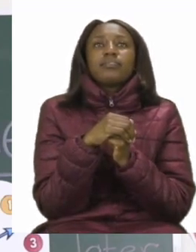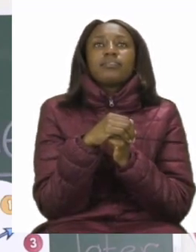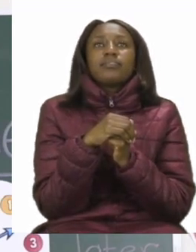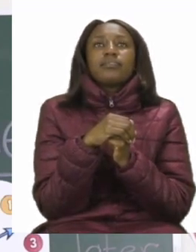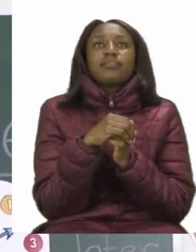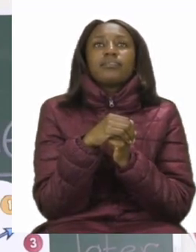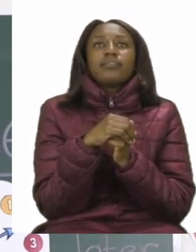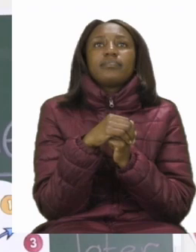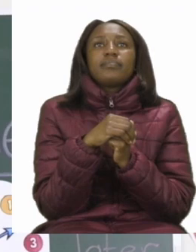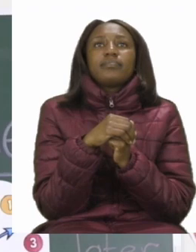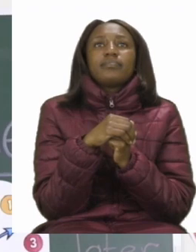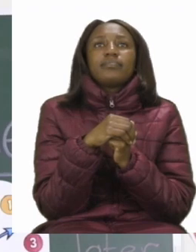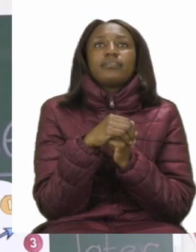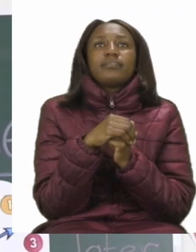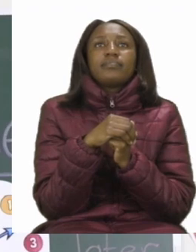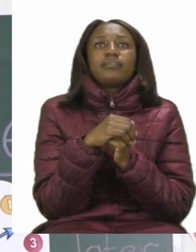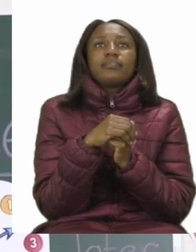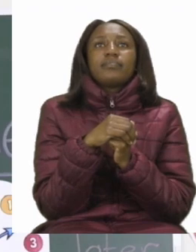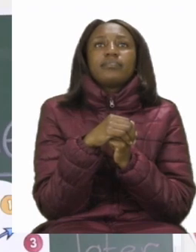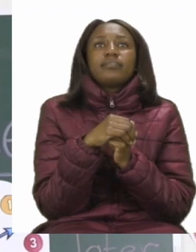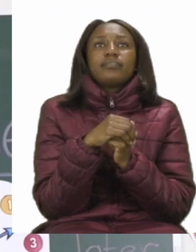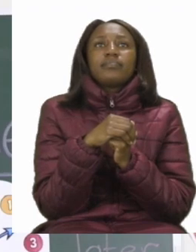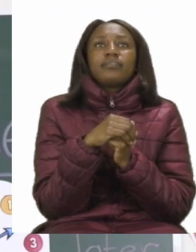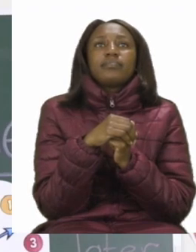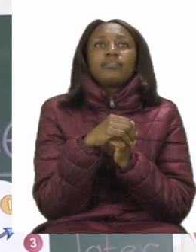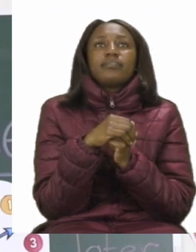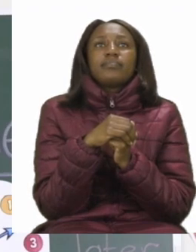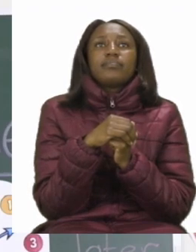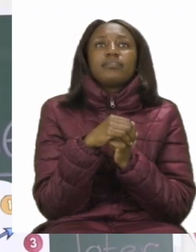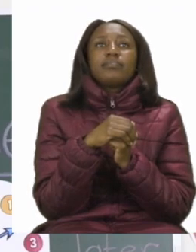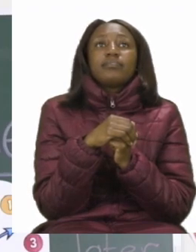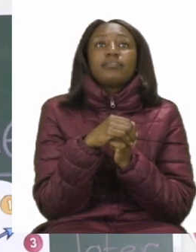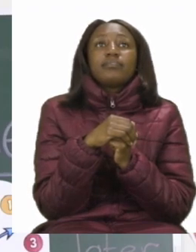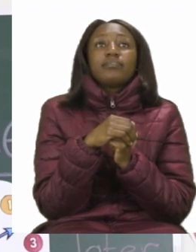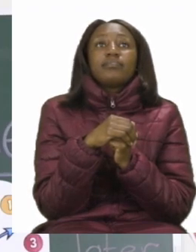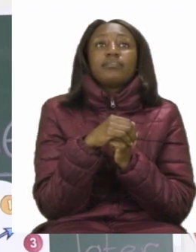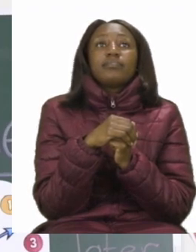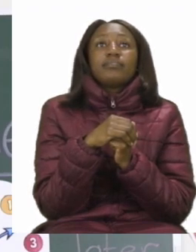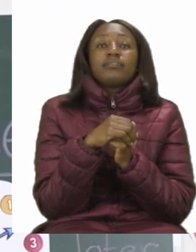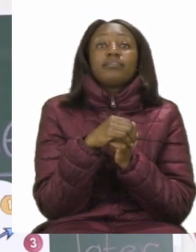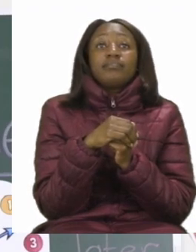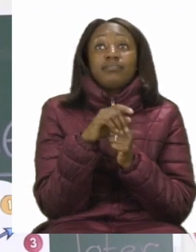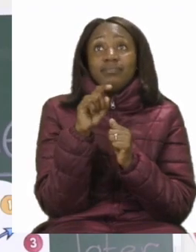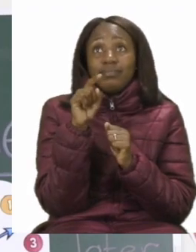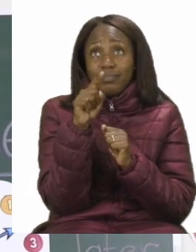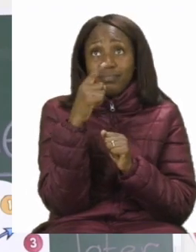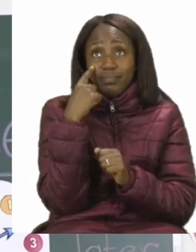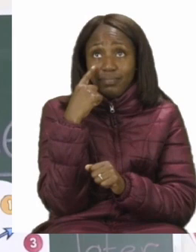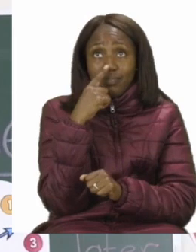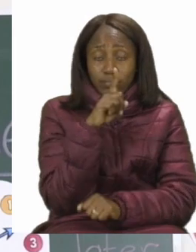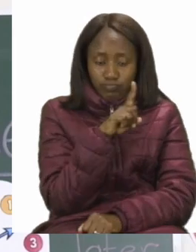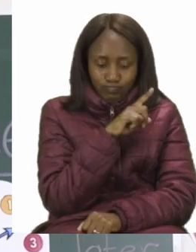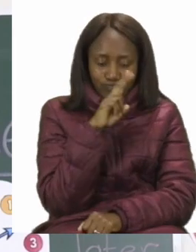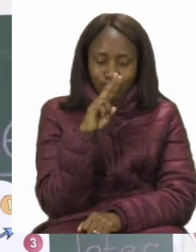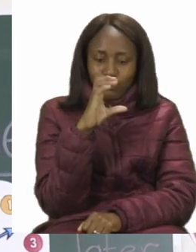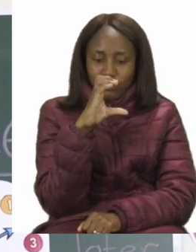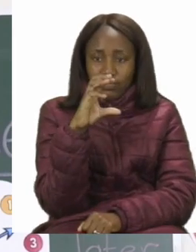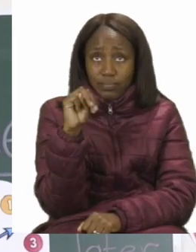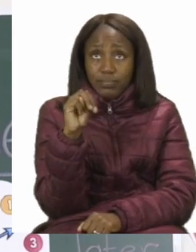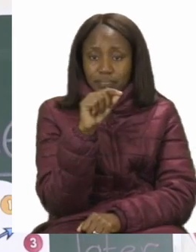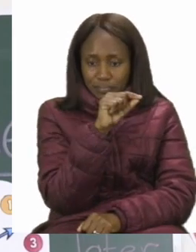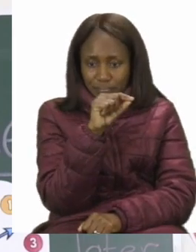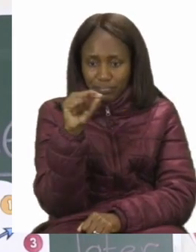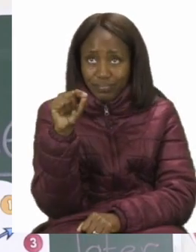centimeters. Okay, so, oops, there I have a 12